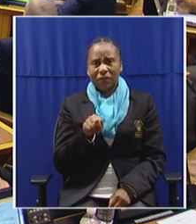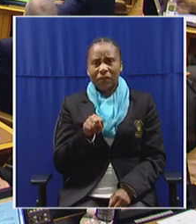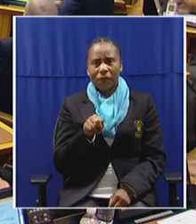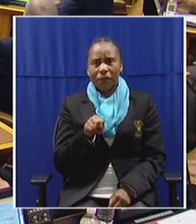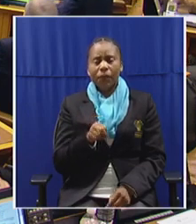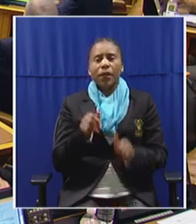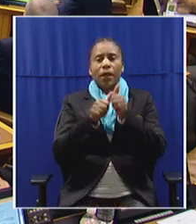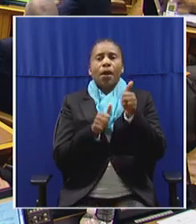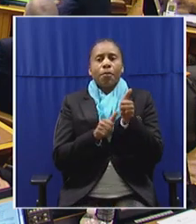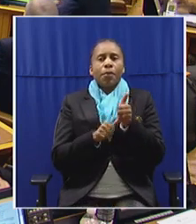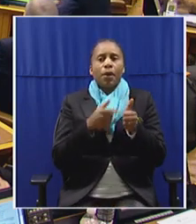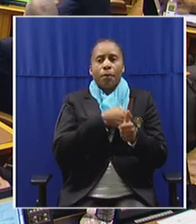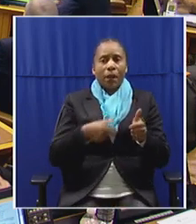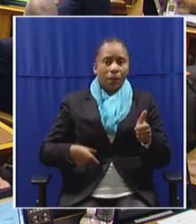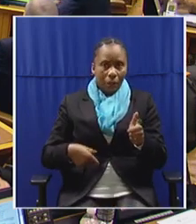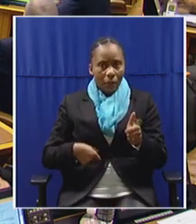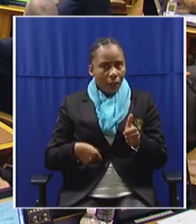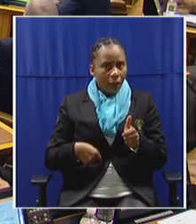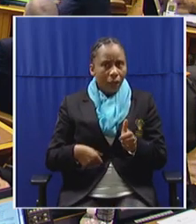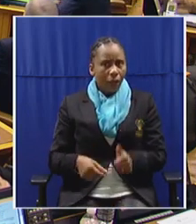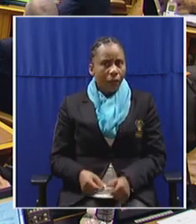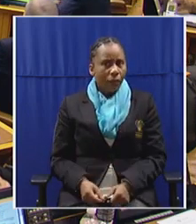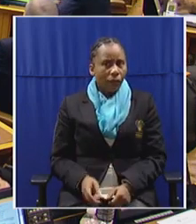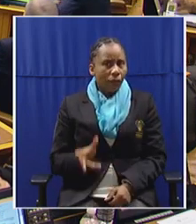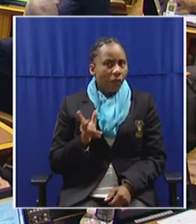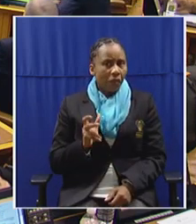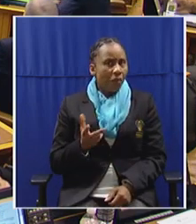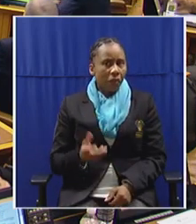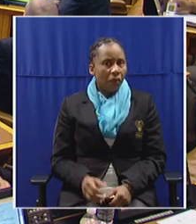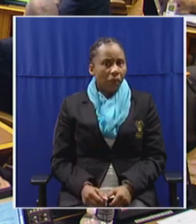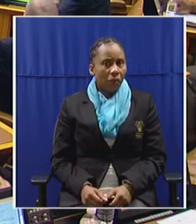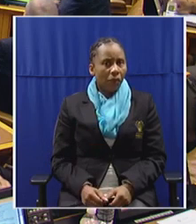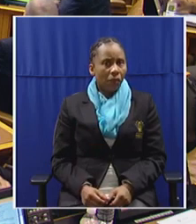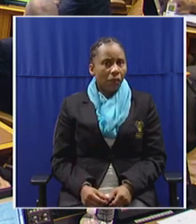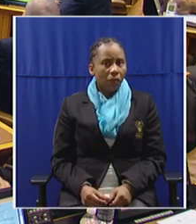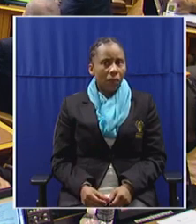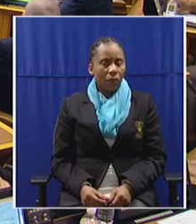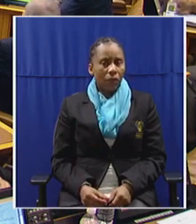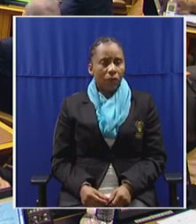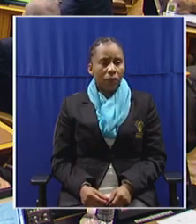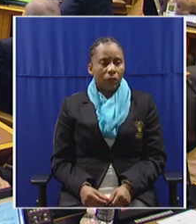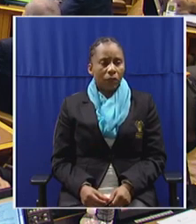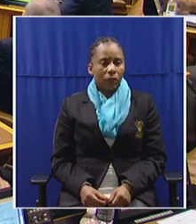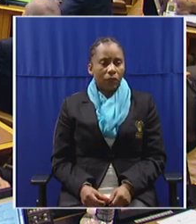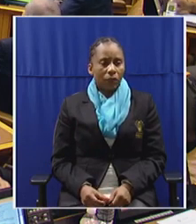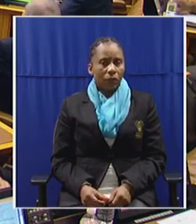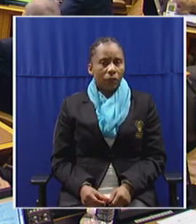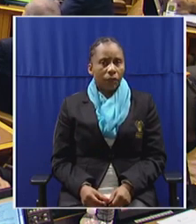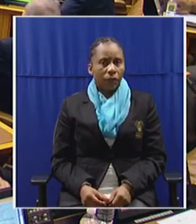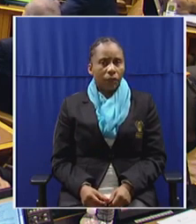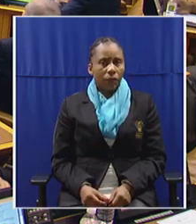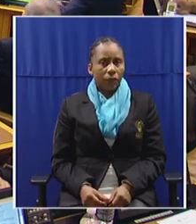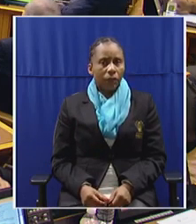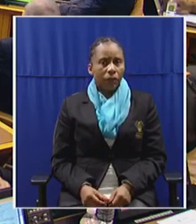Deputy President, you've waxed lyrical about the public employment programs and the numbers of work opportunities they've provided. But let's be honest here,